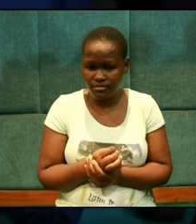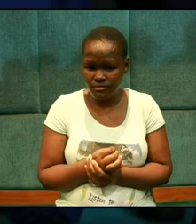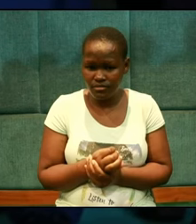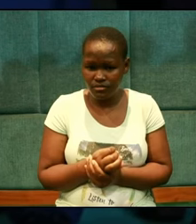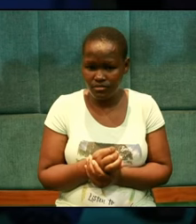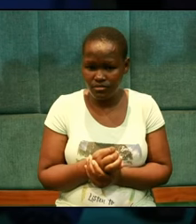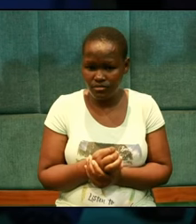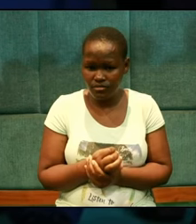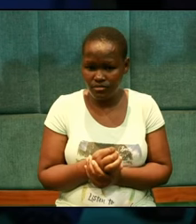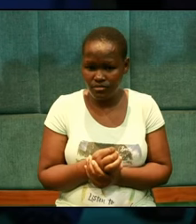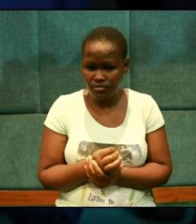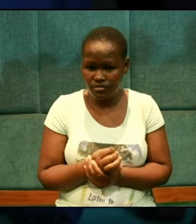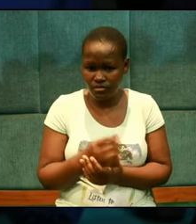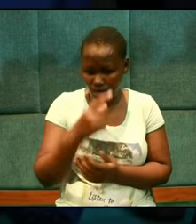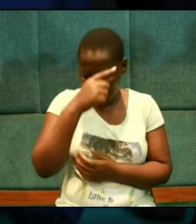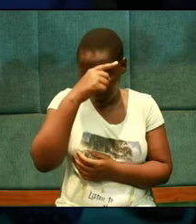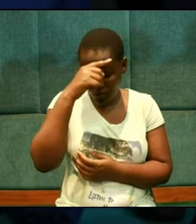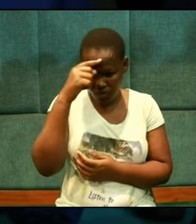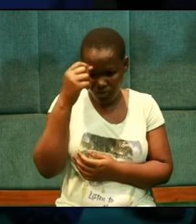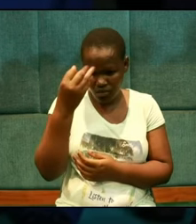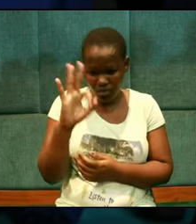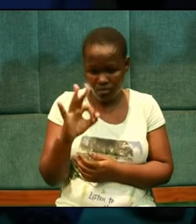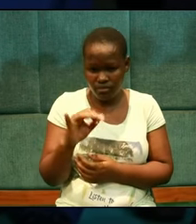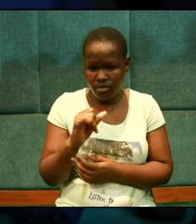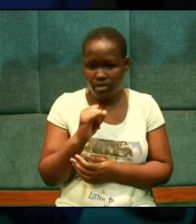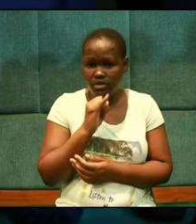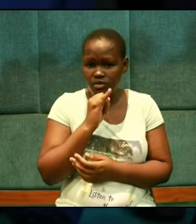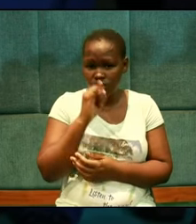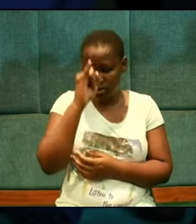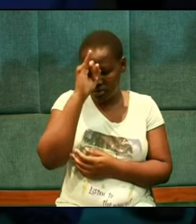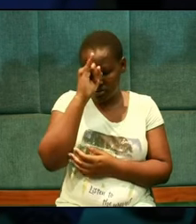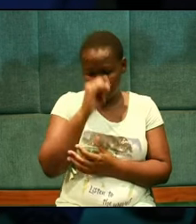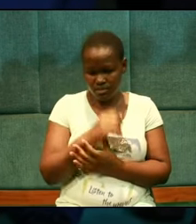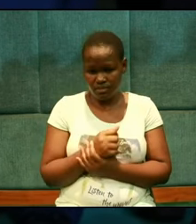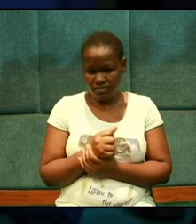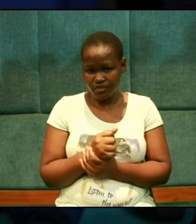because of ignorance.